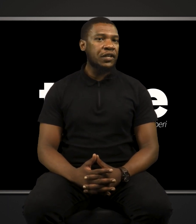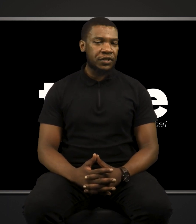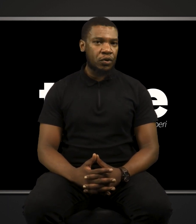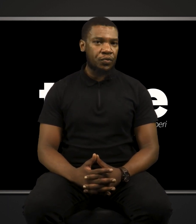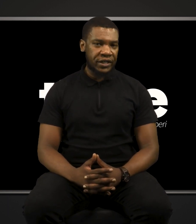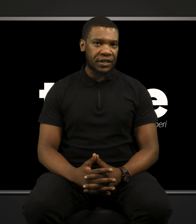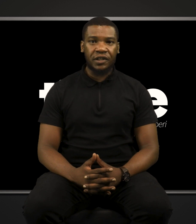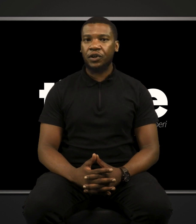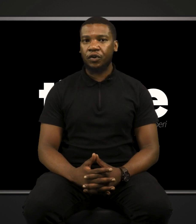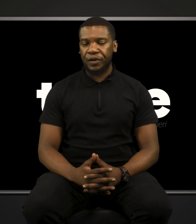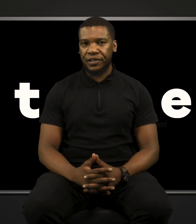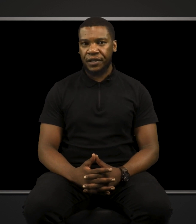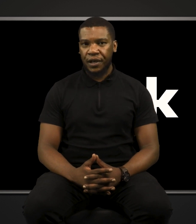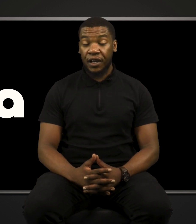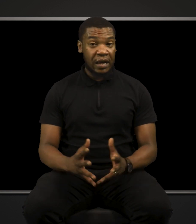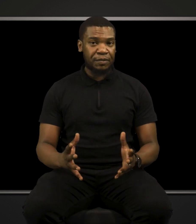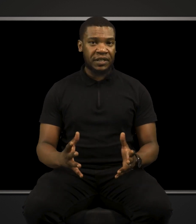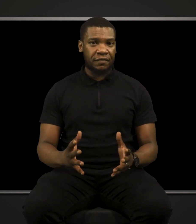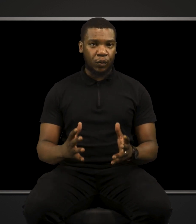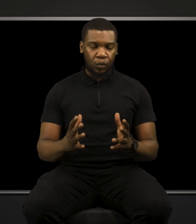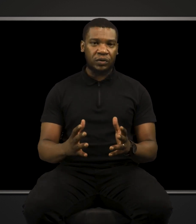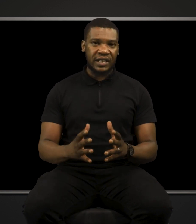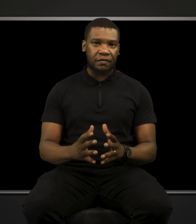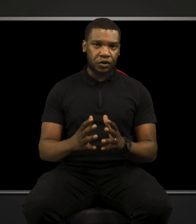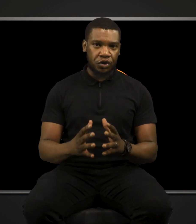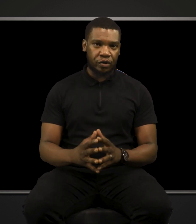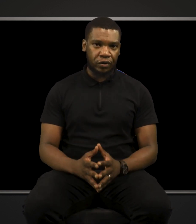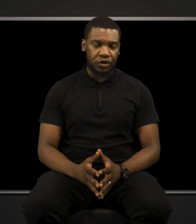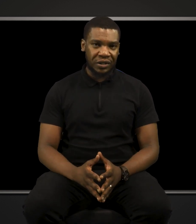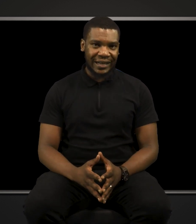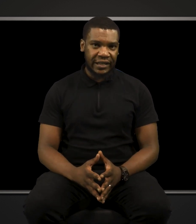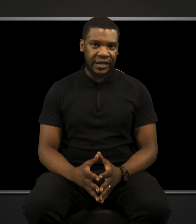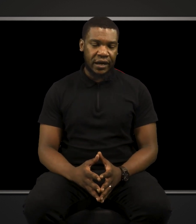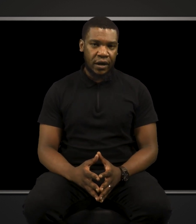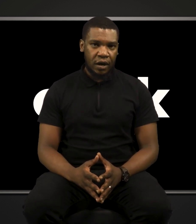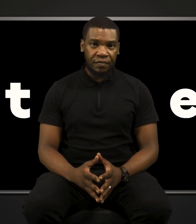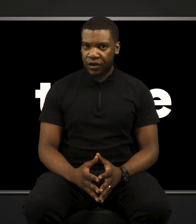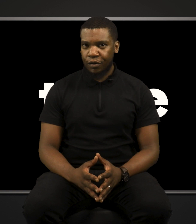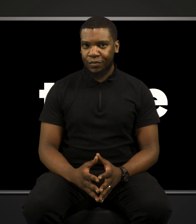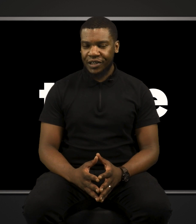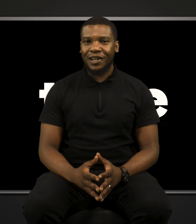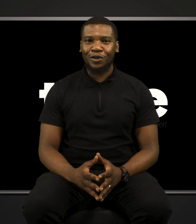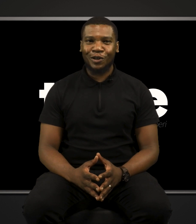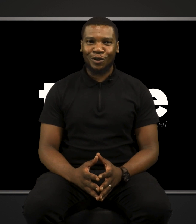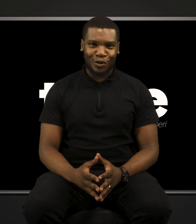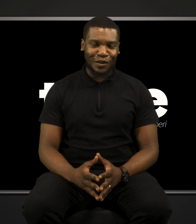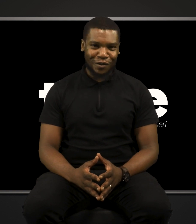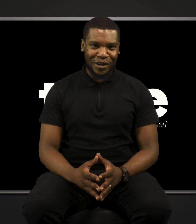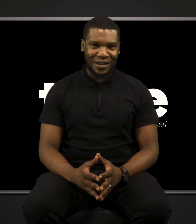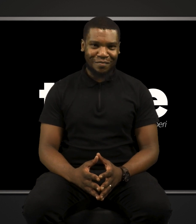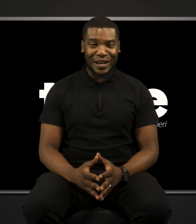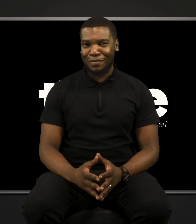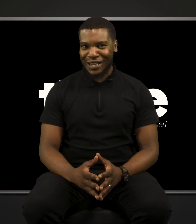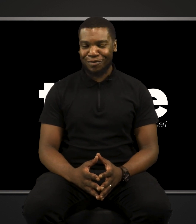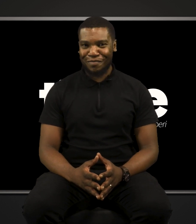May his soul rest in eternal peace. In Namspective, we will delve into tributes to the late leader. But for now, let's get into our stories of the